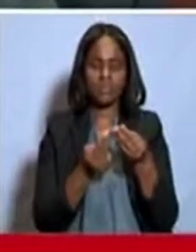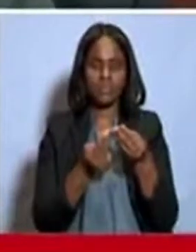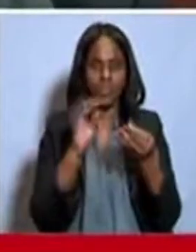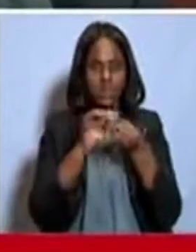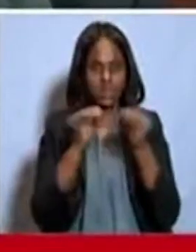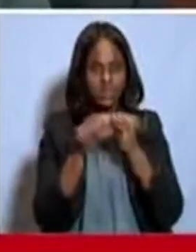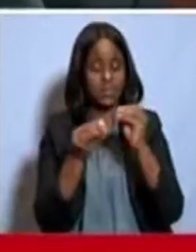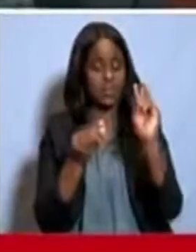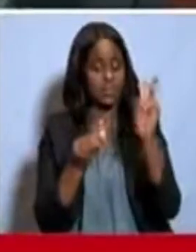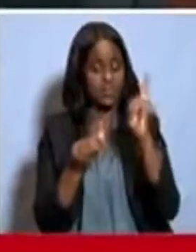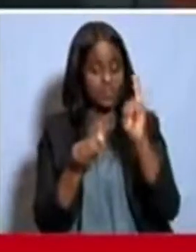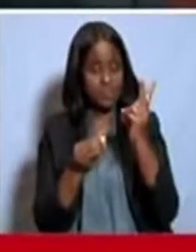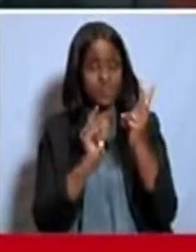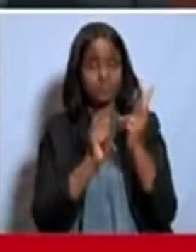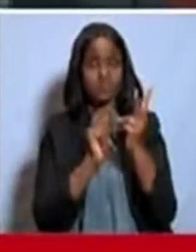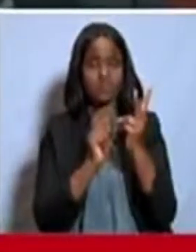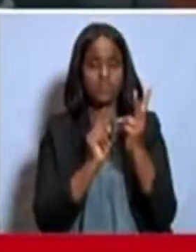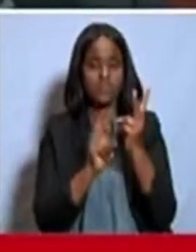Appendix 2.